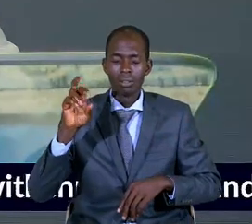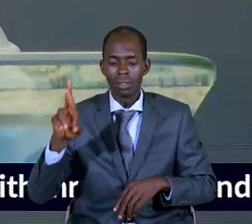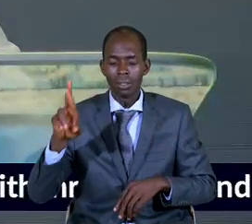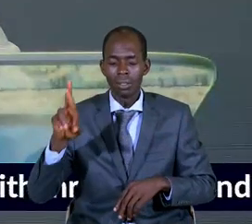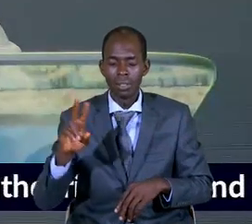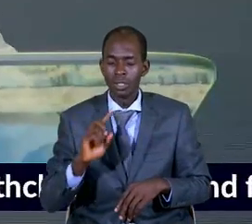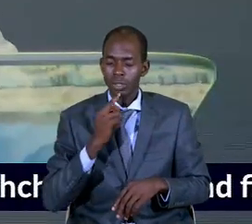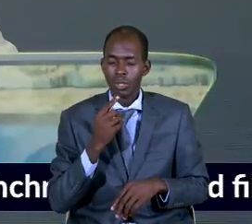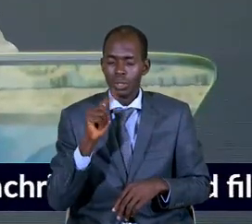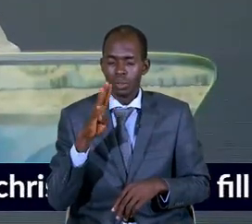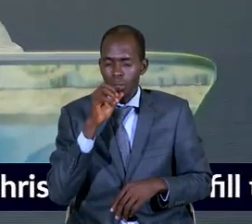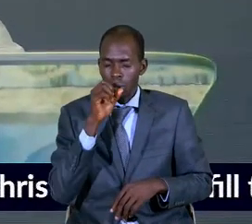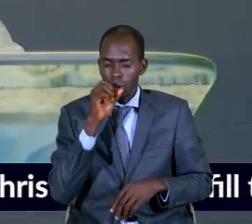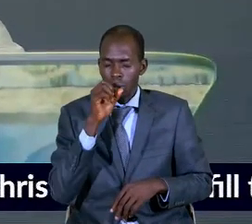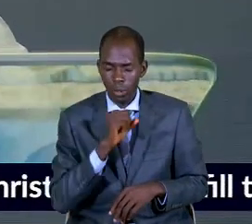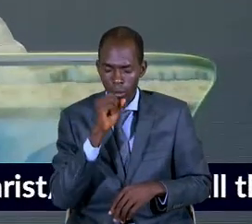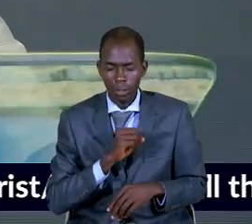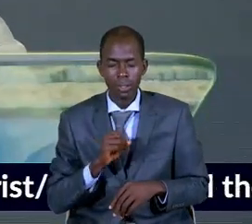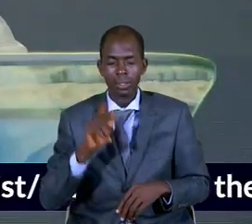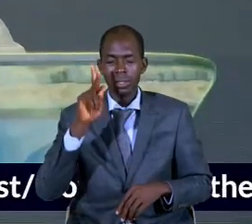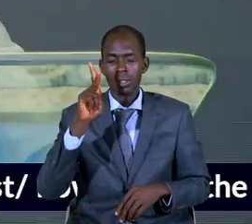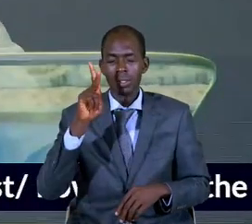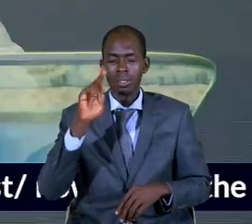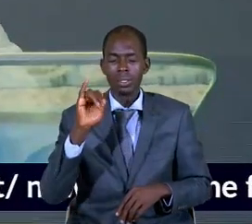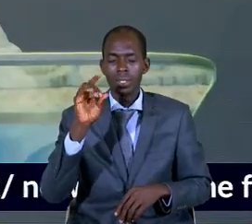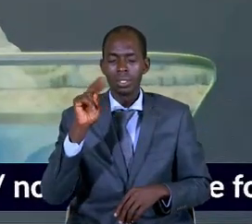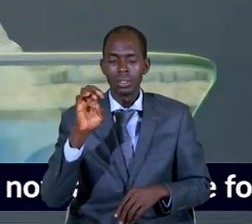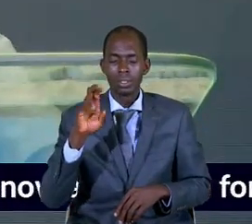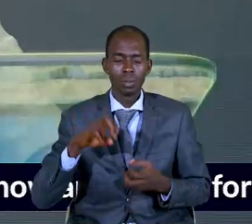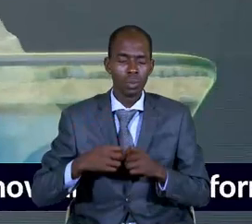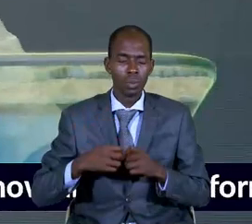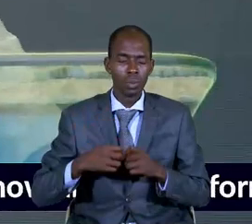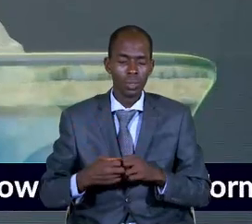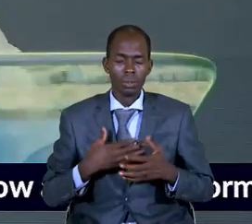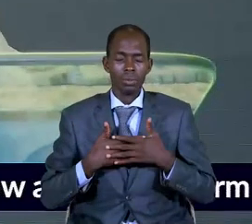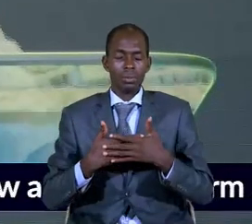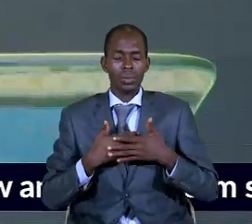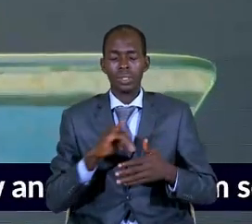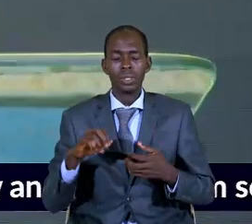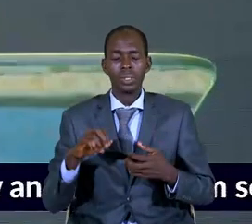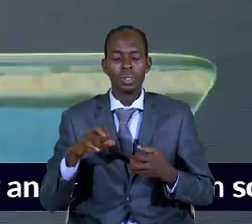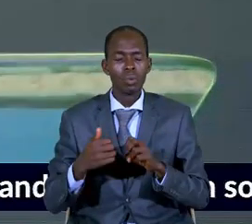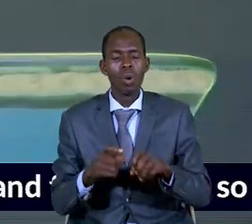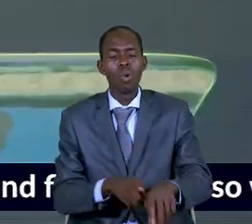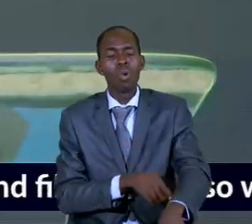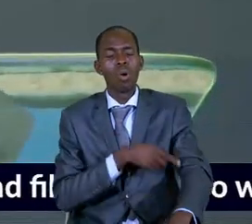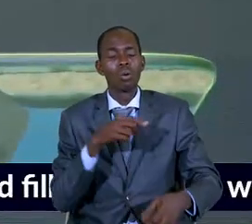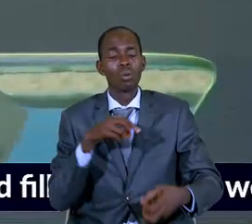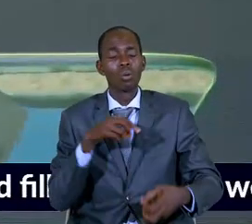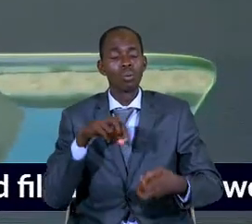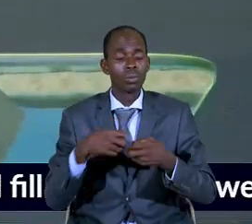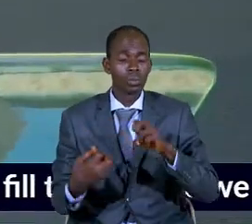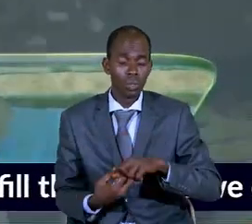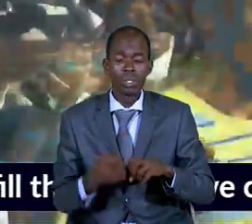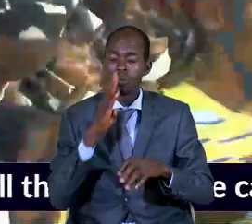tuberculosis, kidney problem, respiratory problem, long-standing problem, be healed